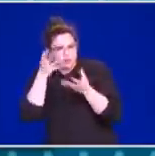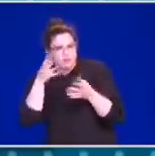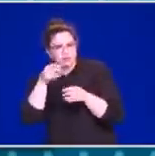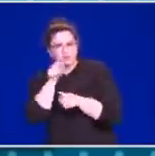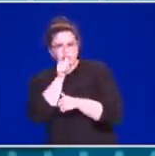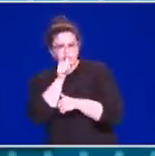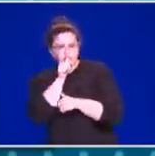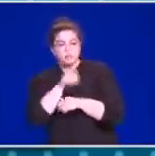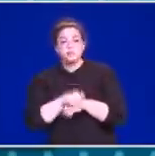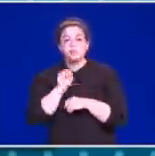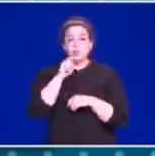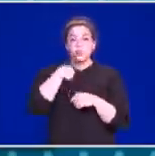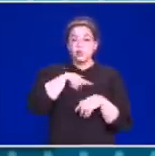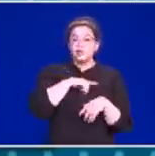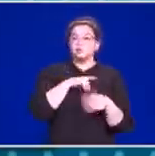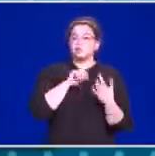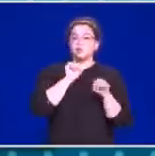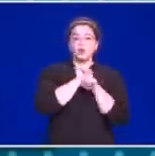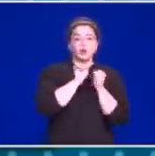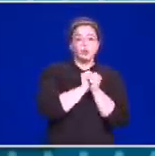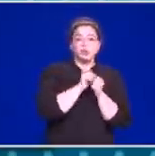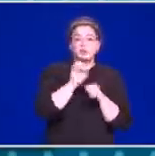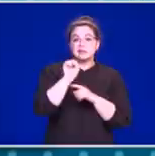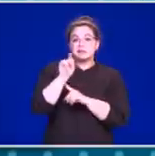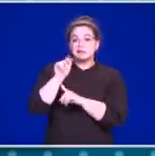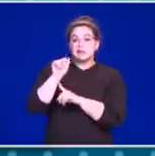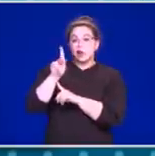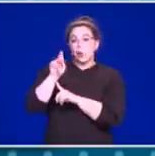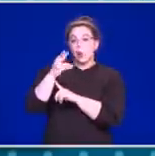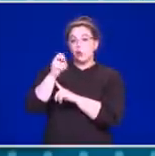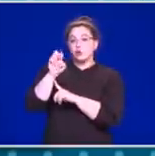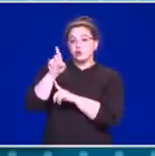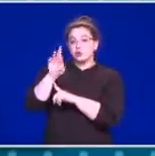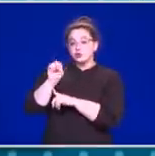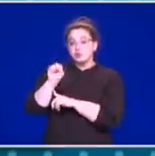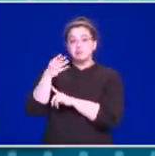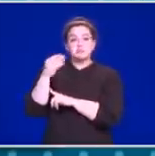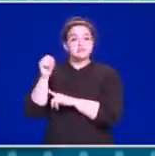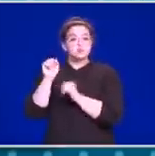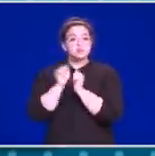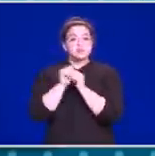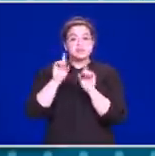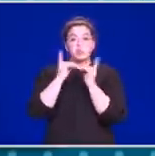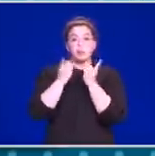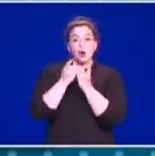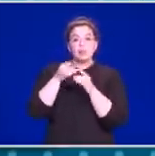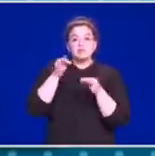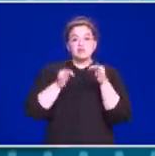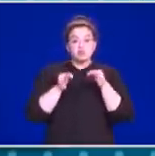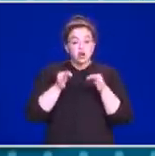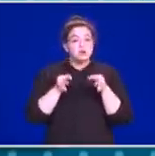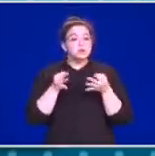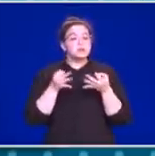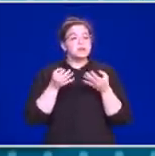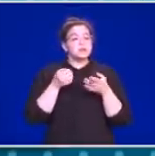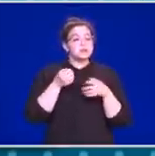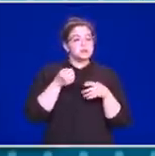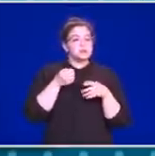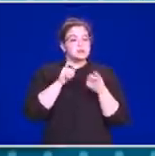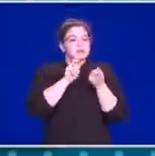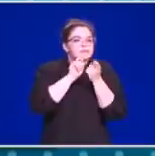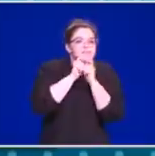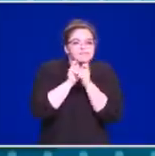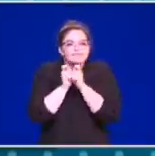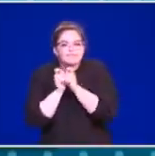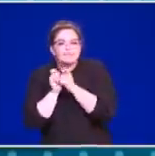confidential. So we've worked closely with stakeholders and also with the Department of Justice on